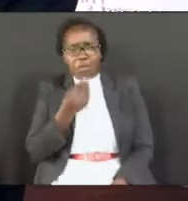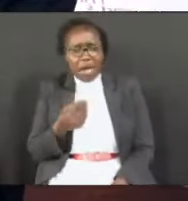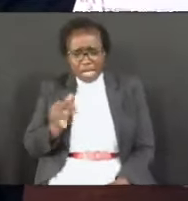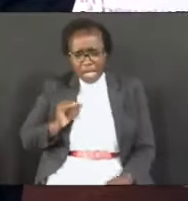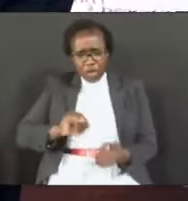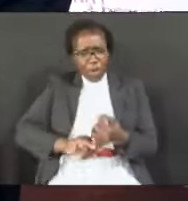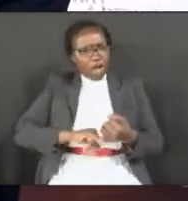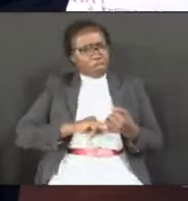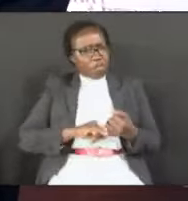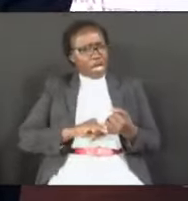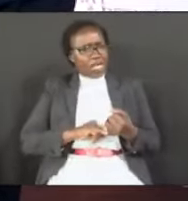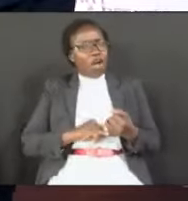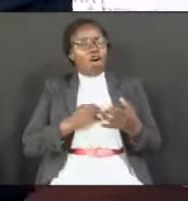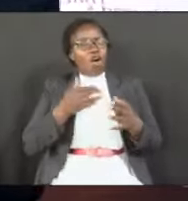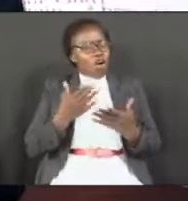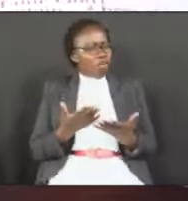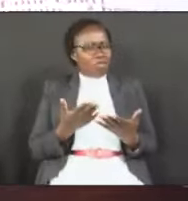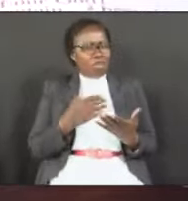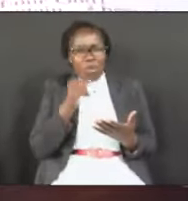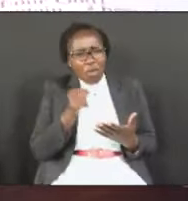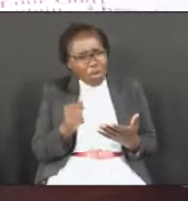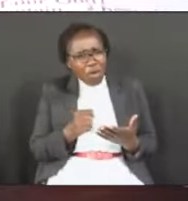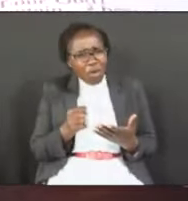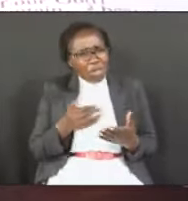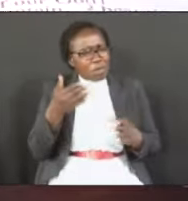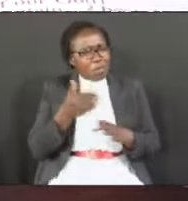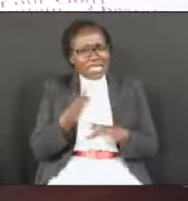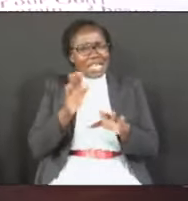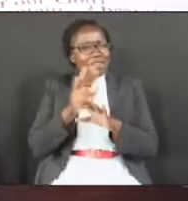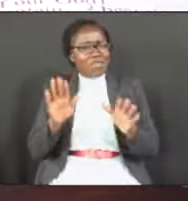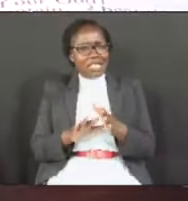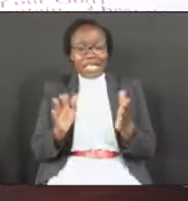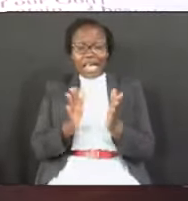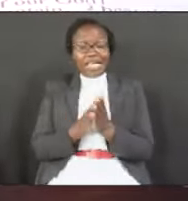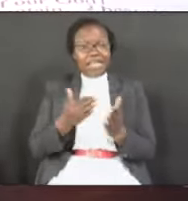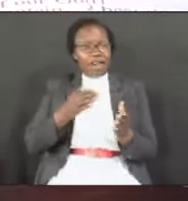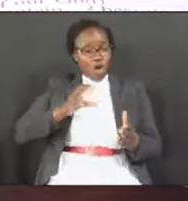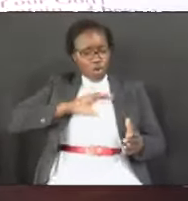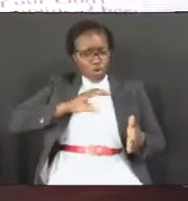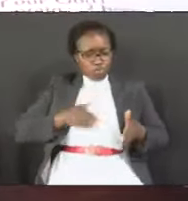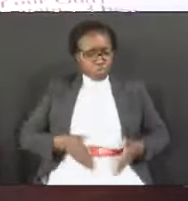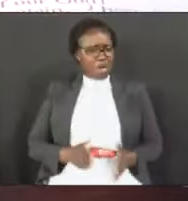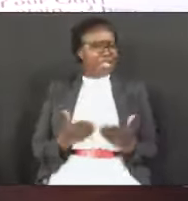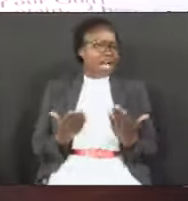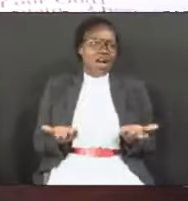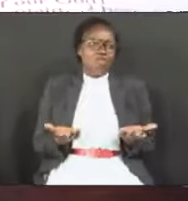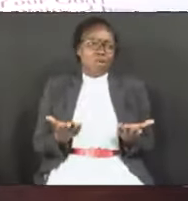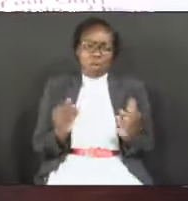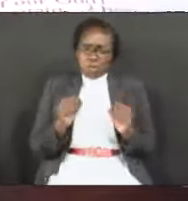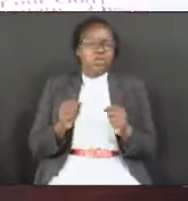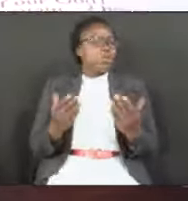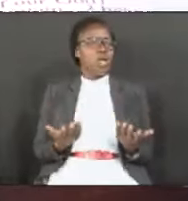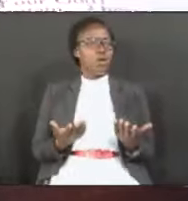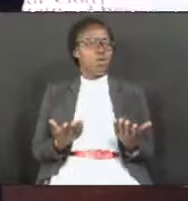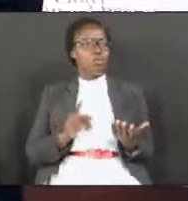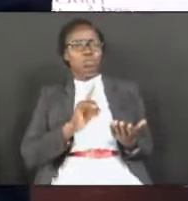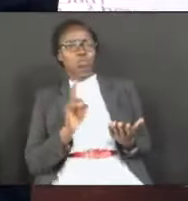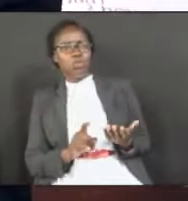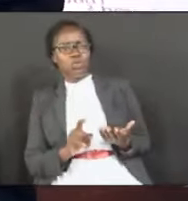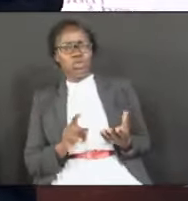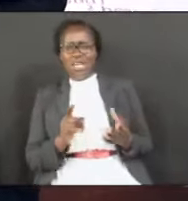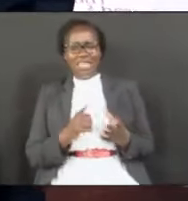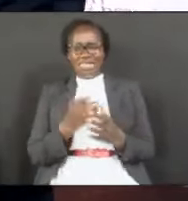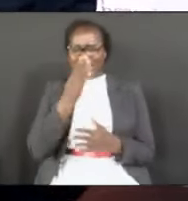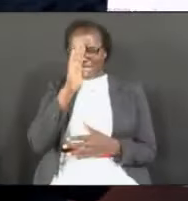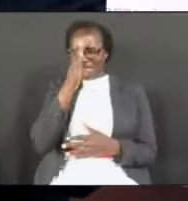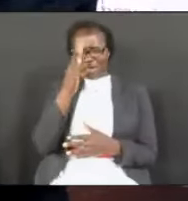who is worn out and past menopause have a great nation from our own seed? How possible is this? Has God flattering me?